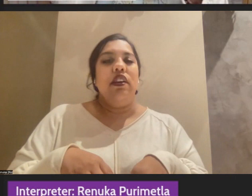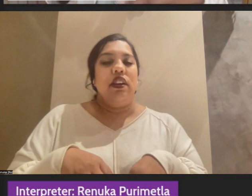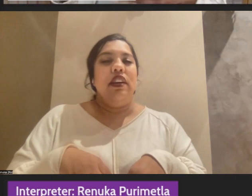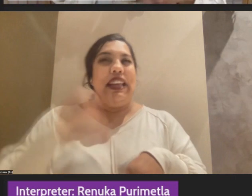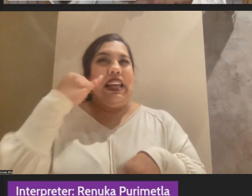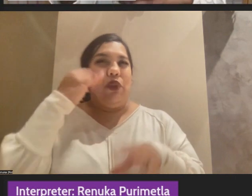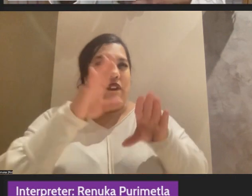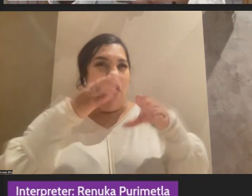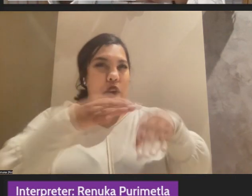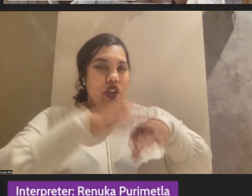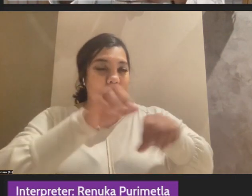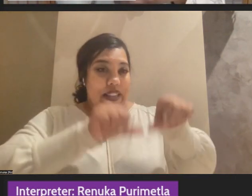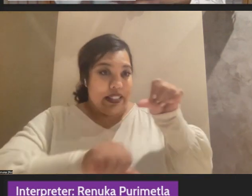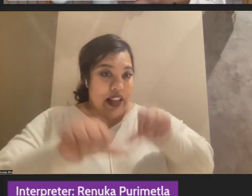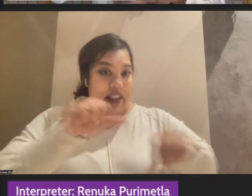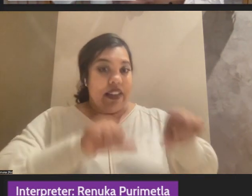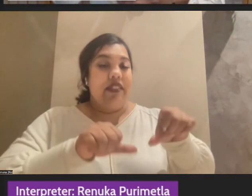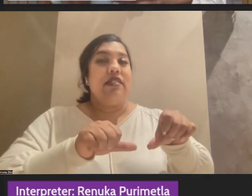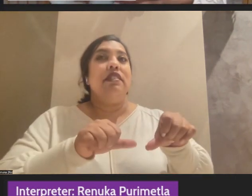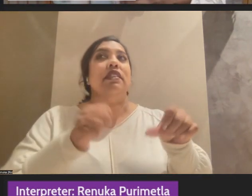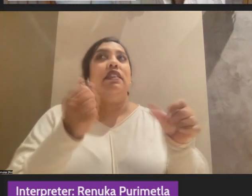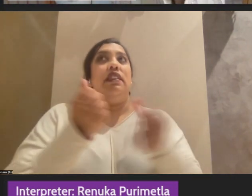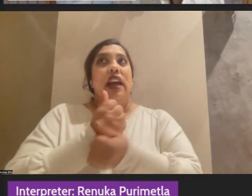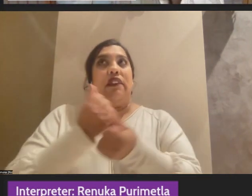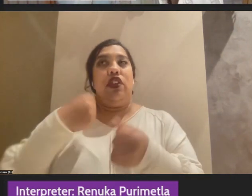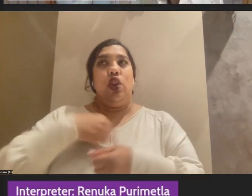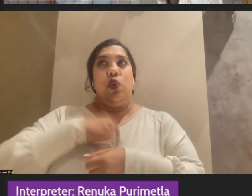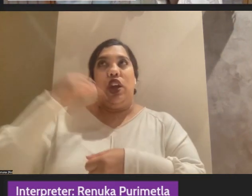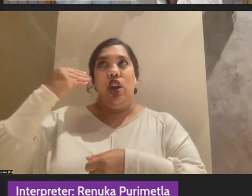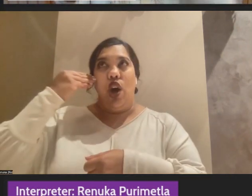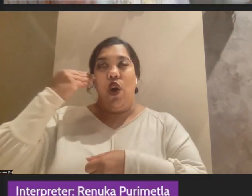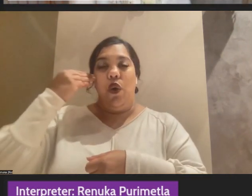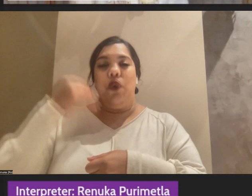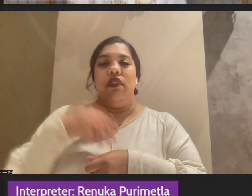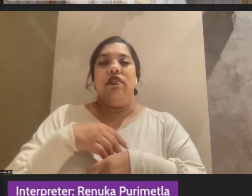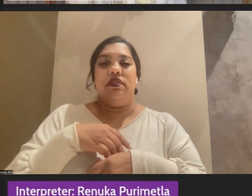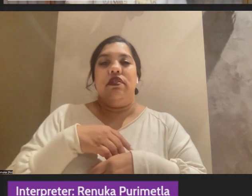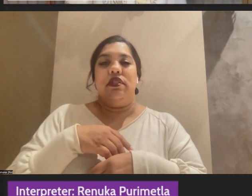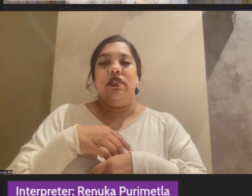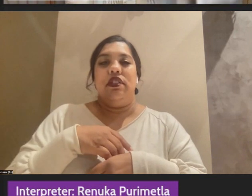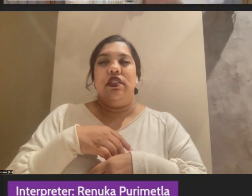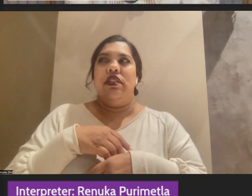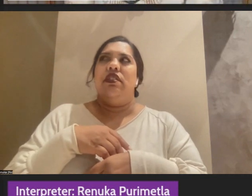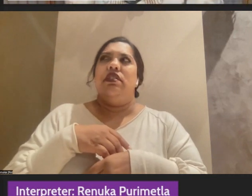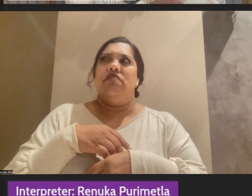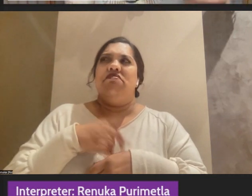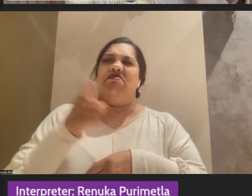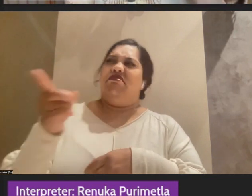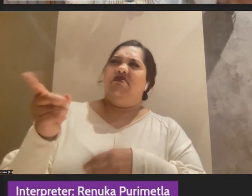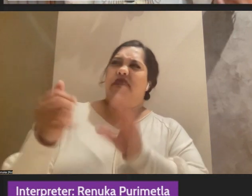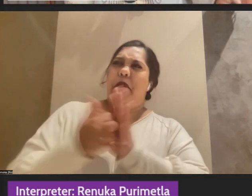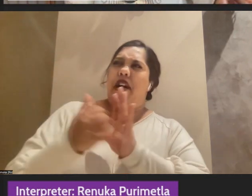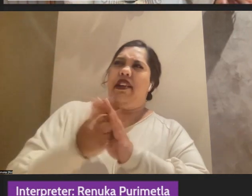upon what we know, I mean, we could go 100 years ago, based upon what we know, that's not possible. It's not possible